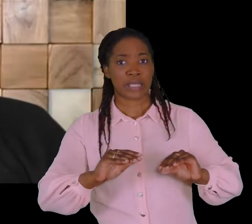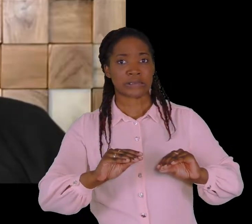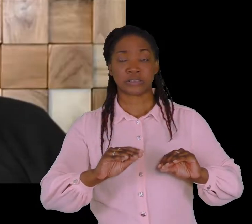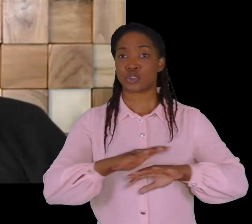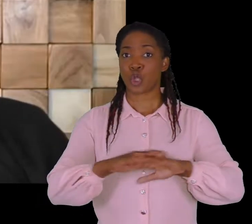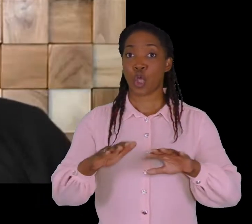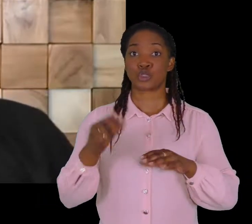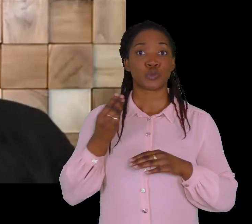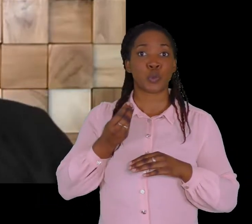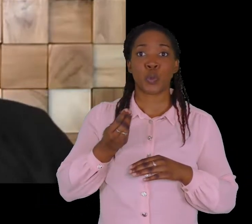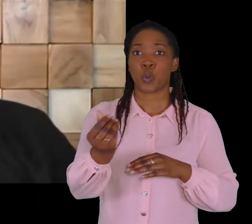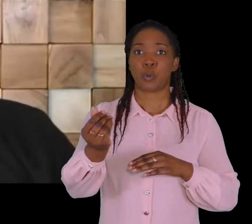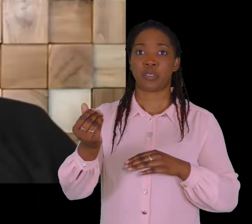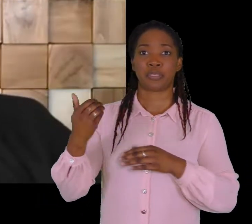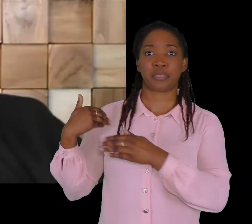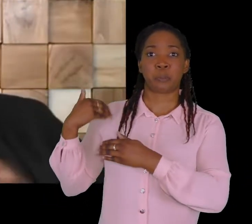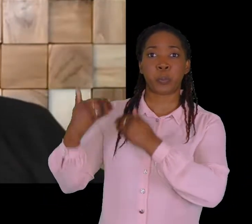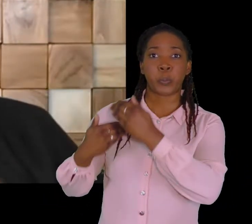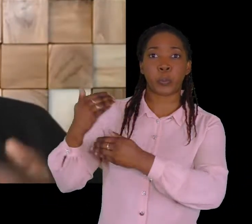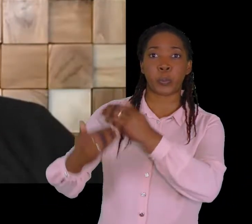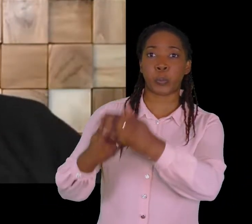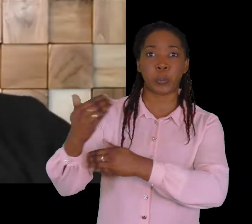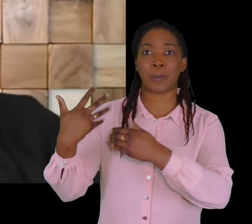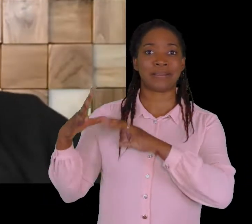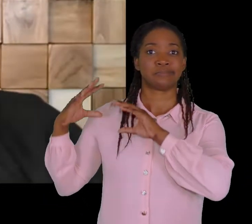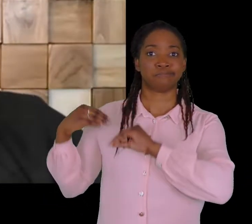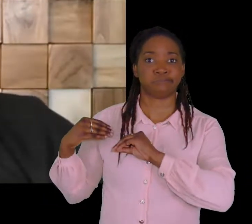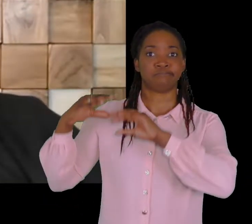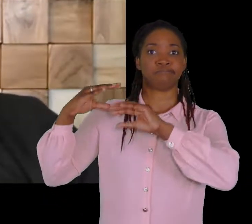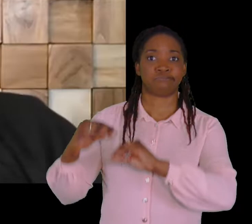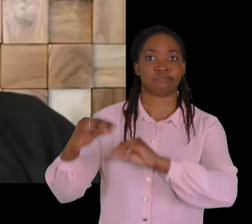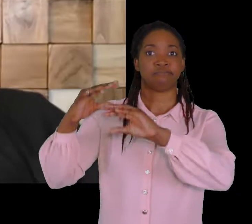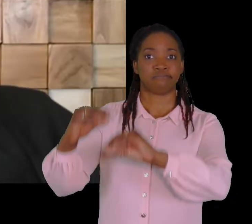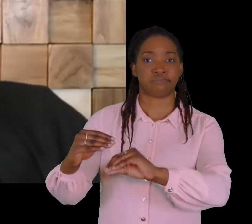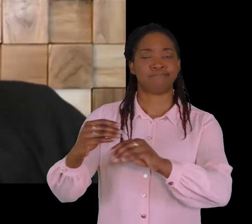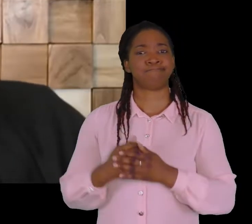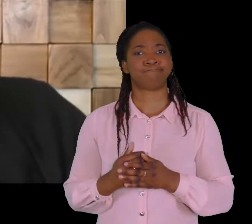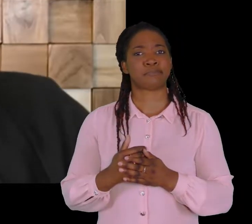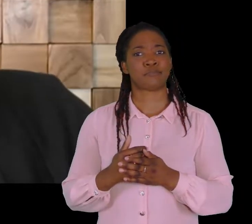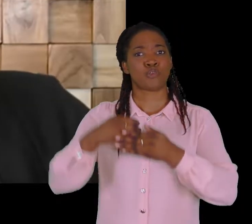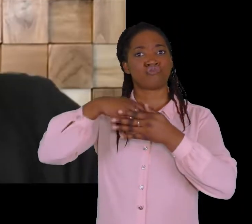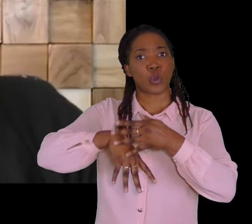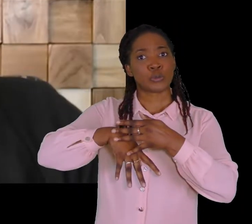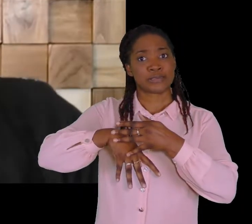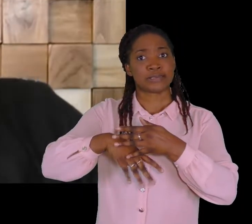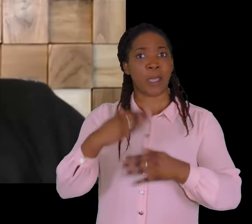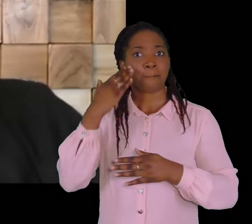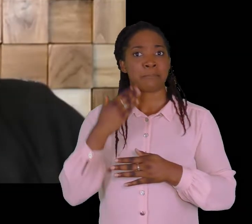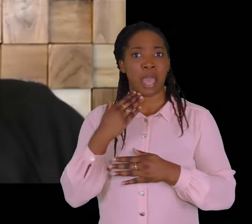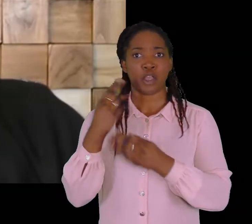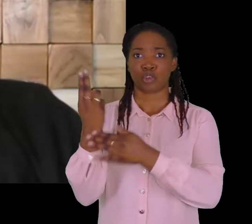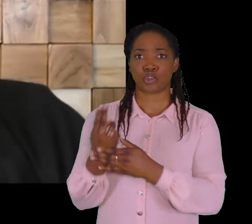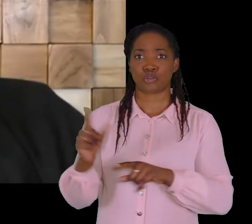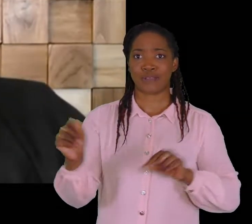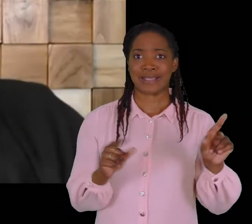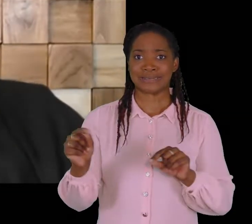and breaks rather than the smooth, linear unfolding of chronological time. The roots of Black curating are seen as